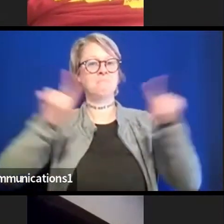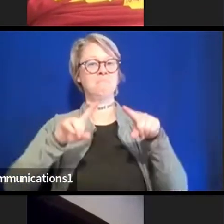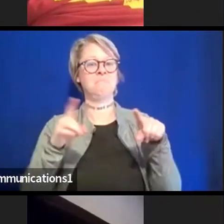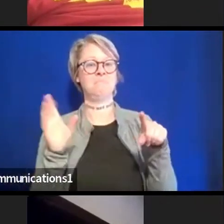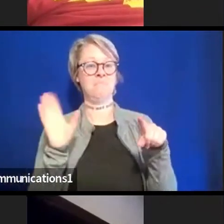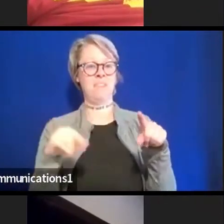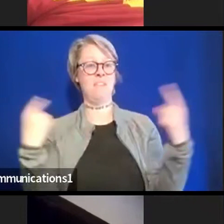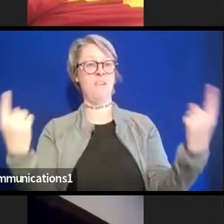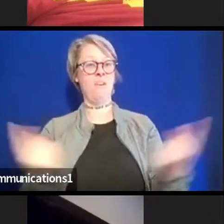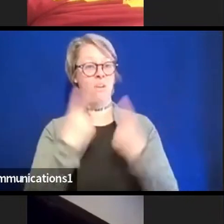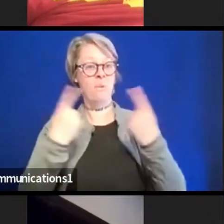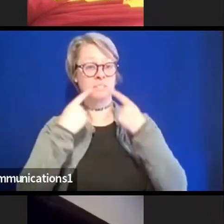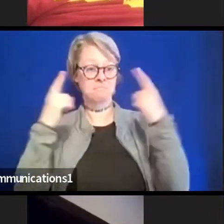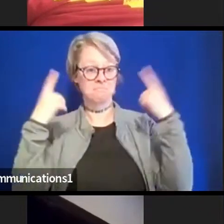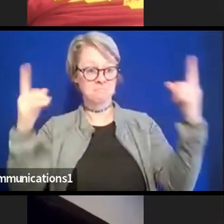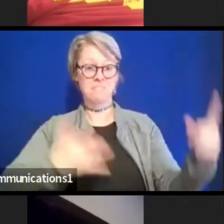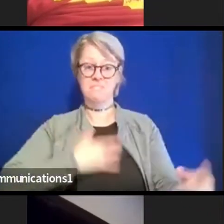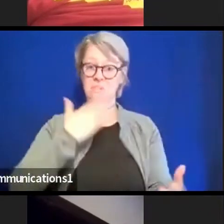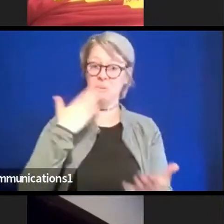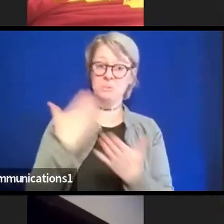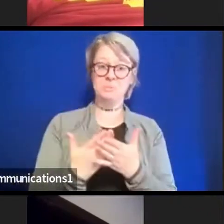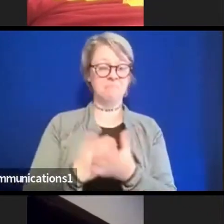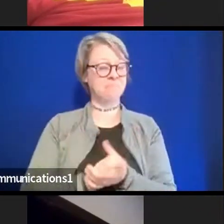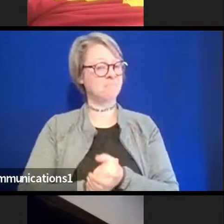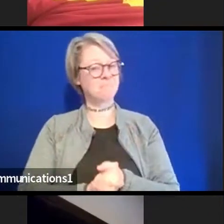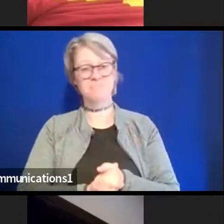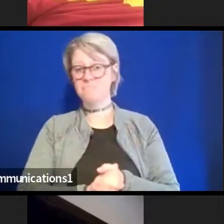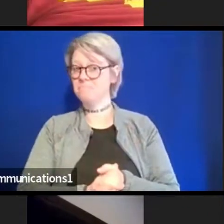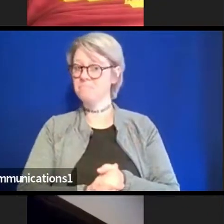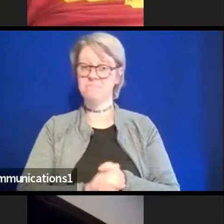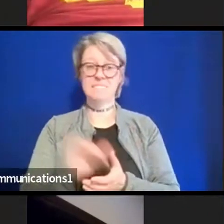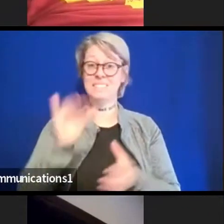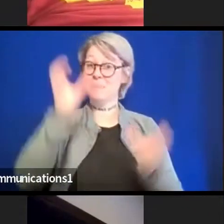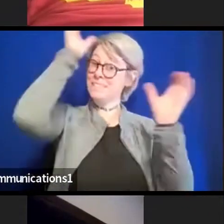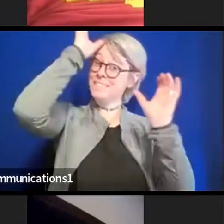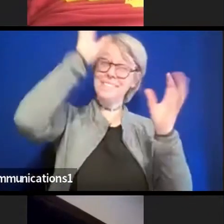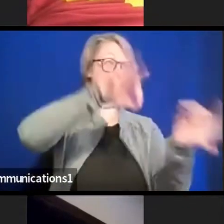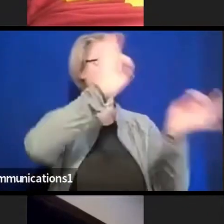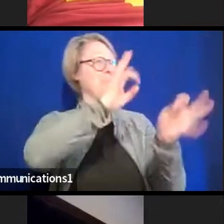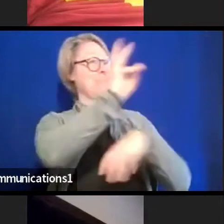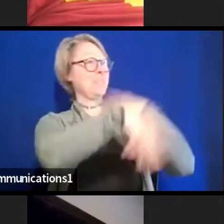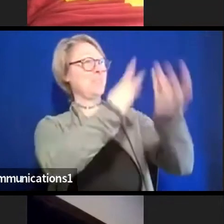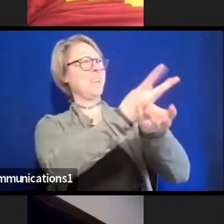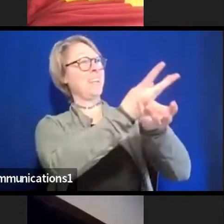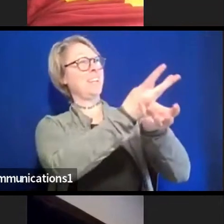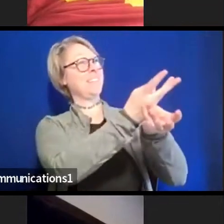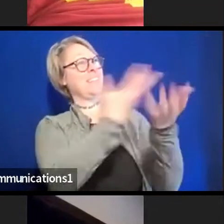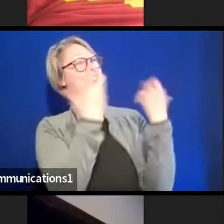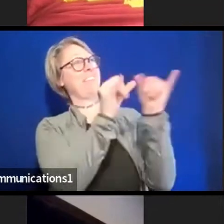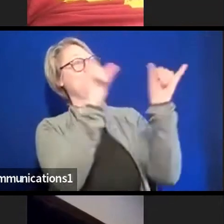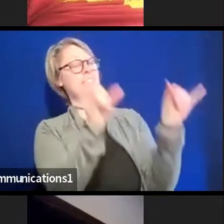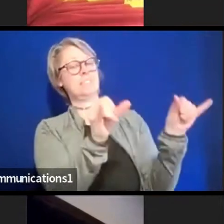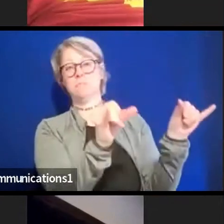doesn't always work perfectly like the Walt Disney movie about healthcare. It's